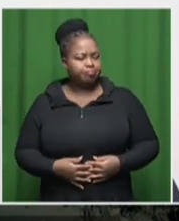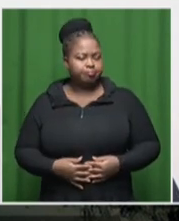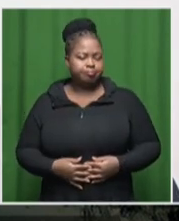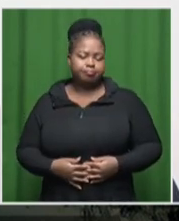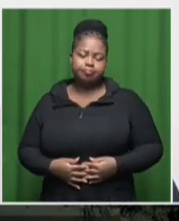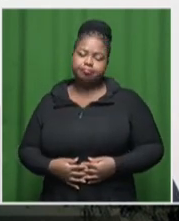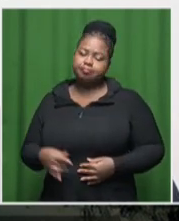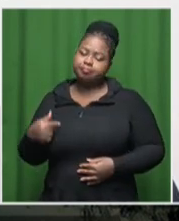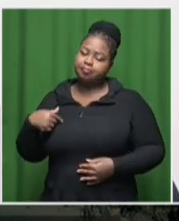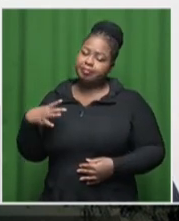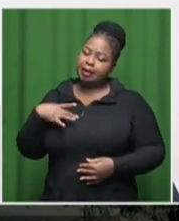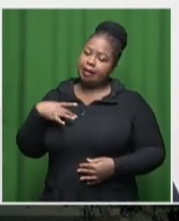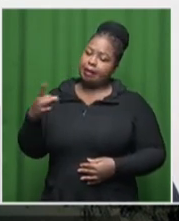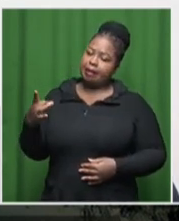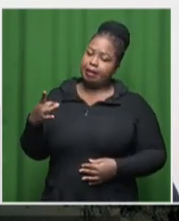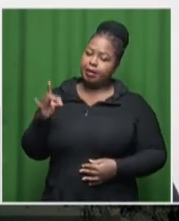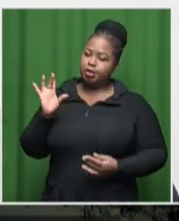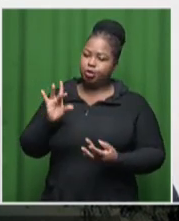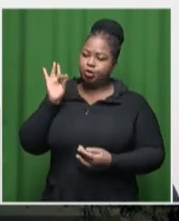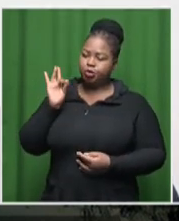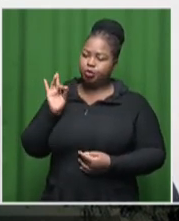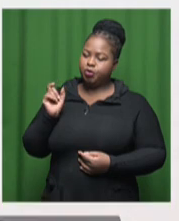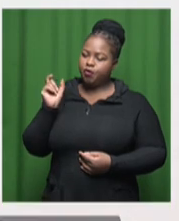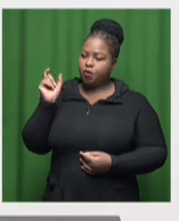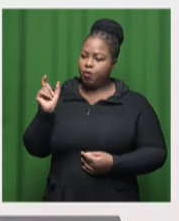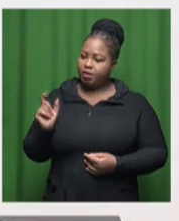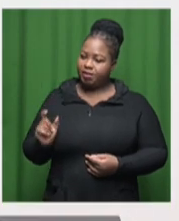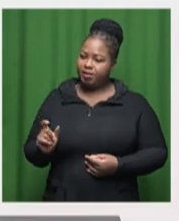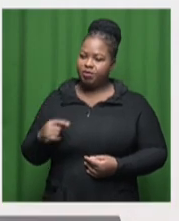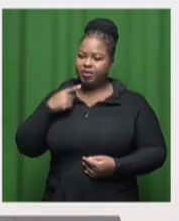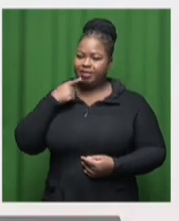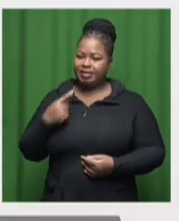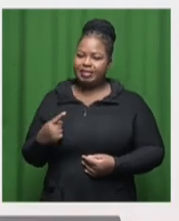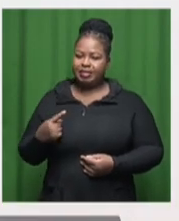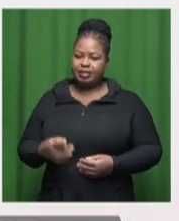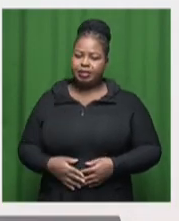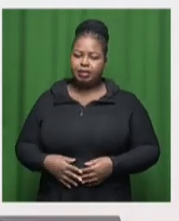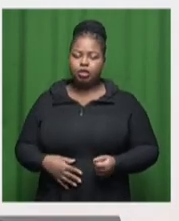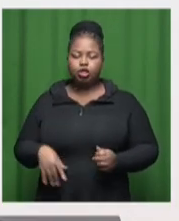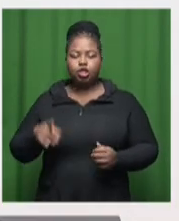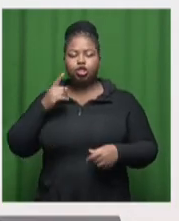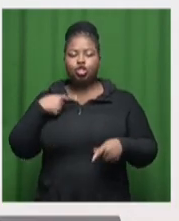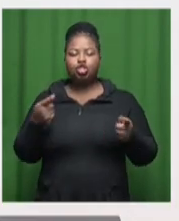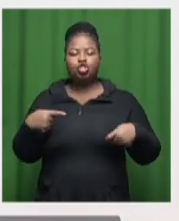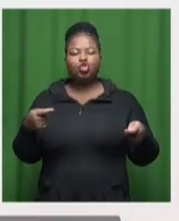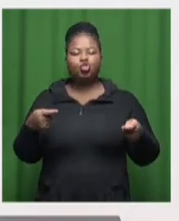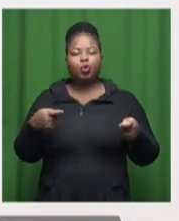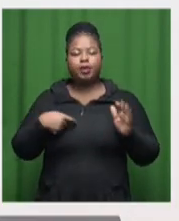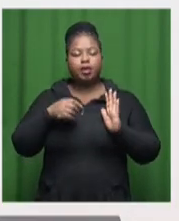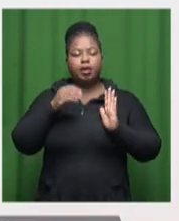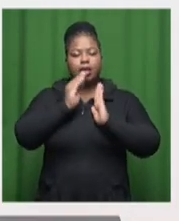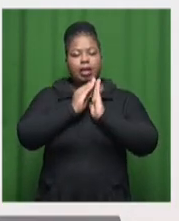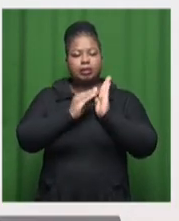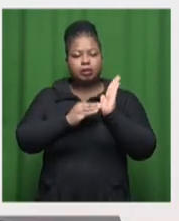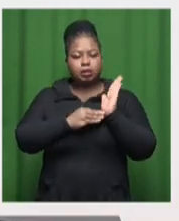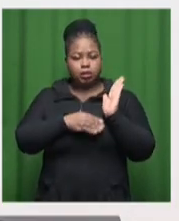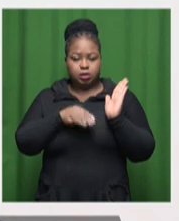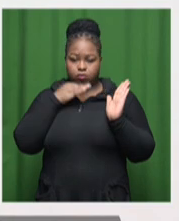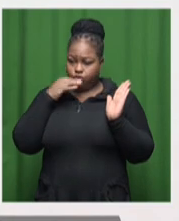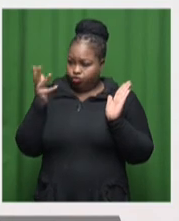Sakina, I like your choice of words by saying, using the phrase shopping list, because that's what it is, isn't